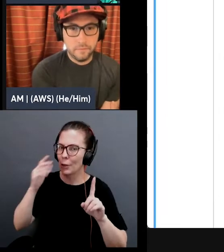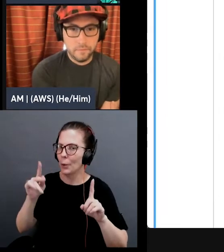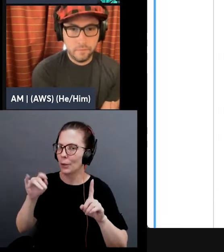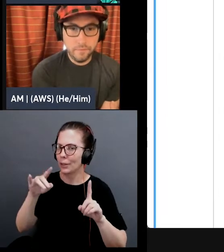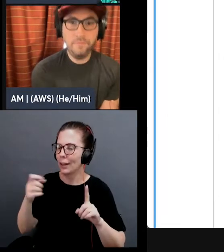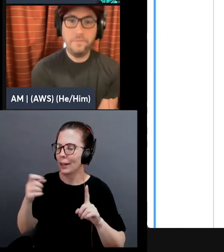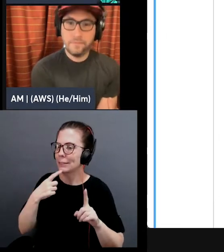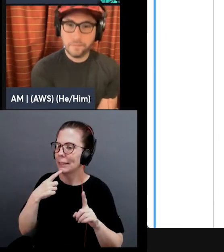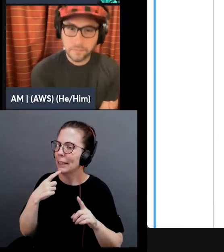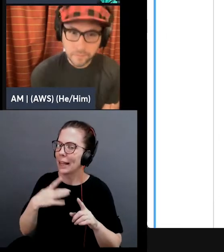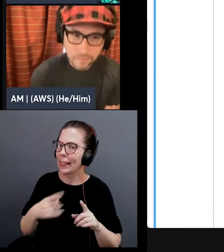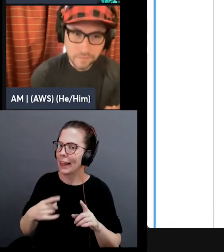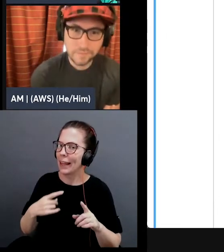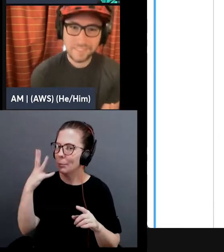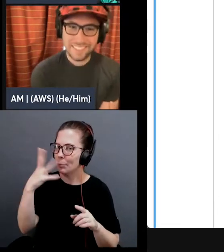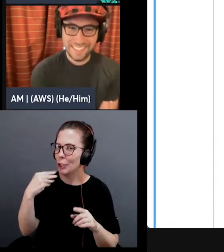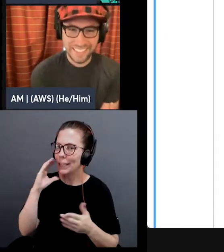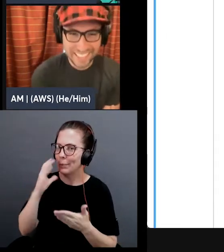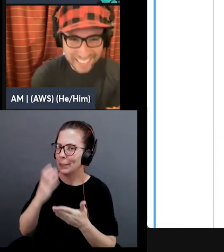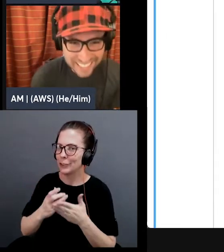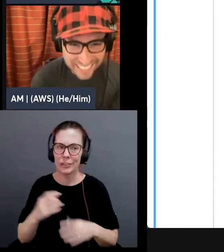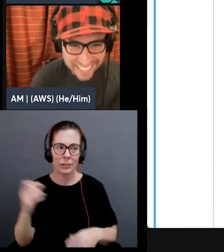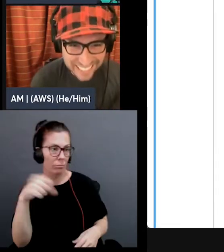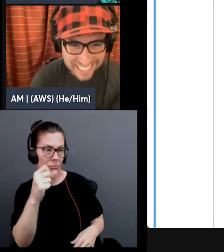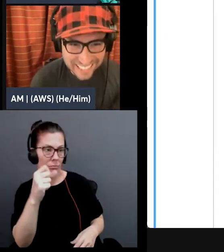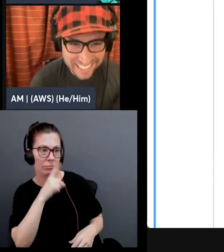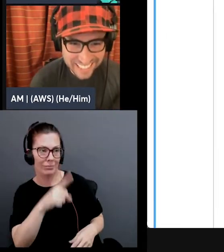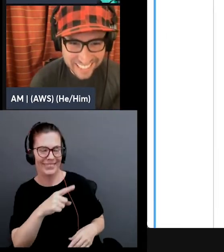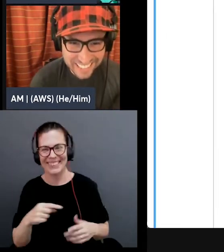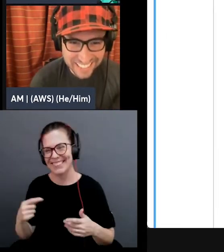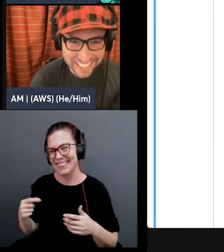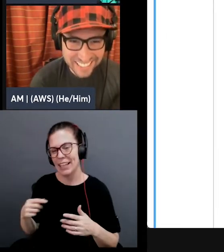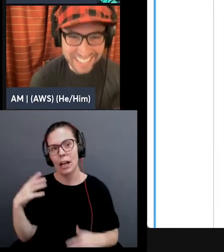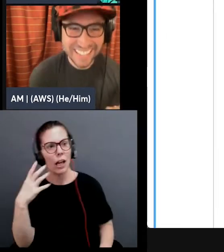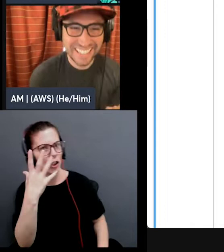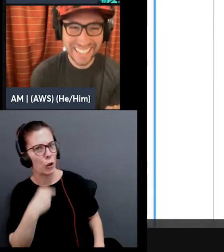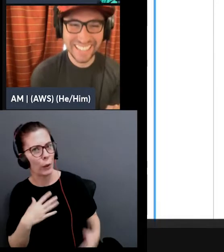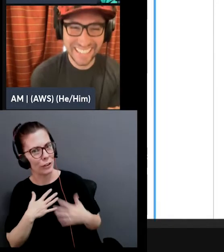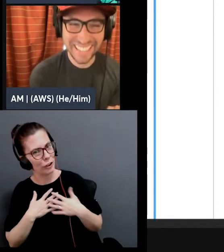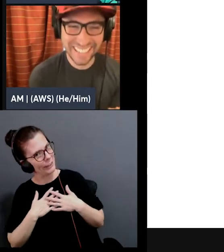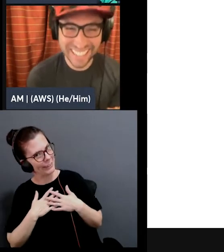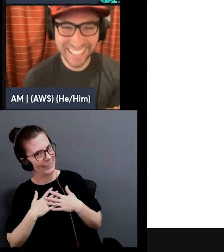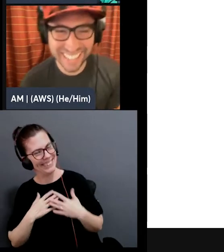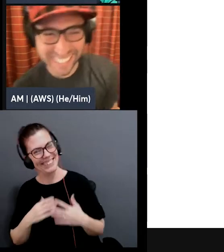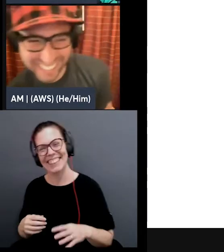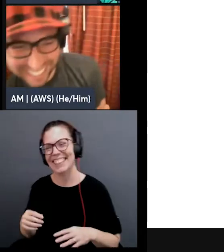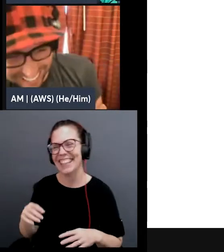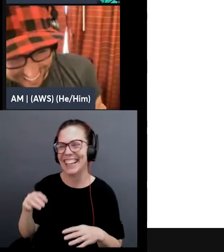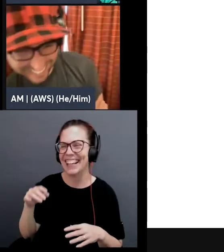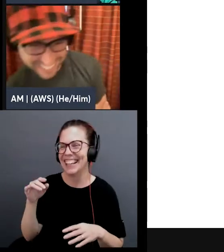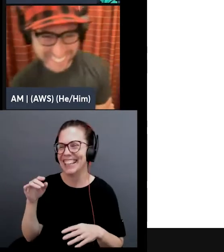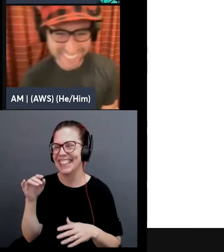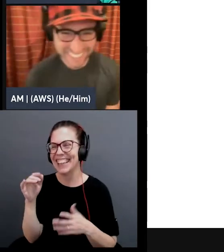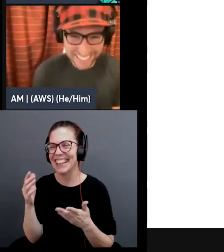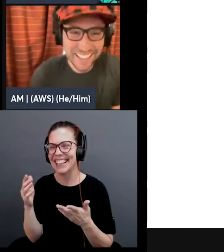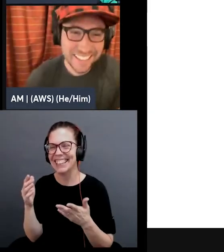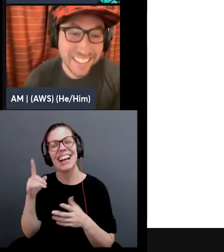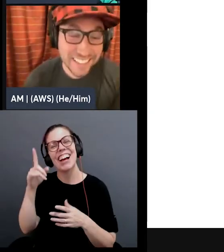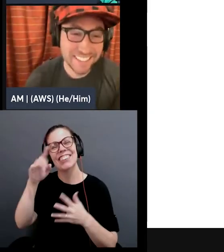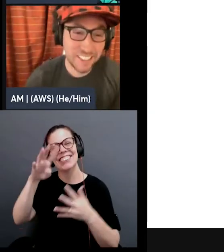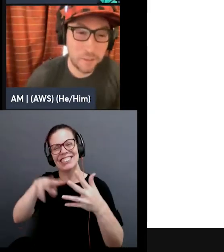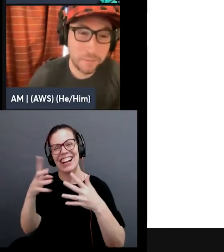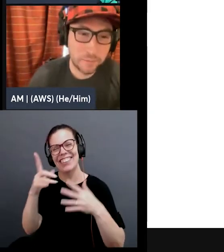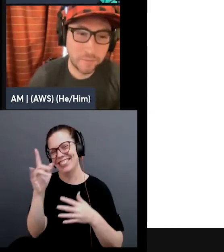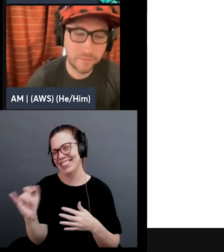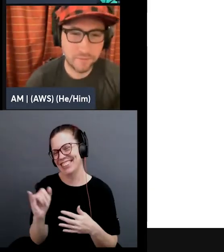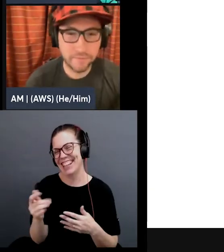pretty pictures here. Yeah. So this is sort of the Gorgeous. Ooh. This is sort of what a graph looks like. In this case,